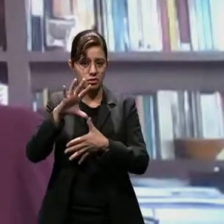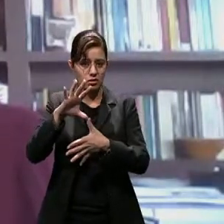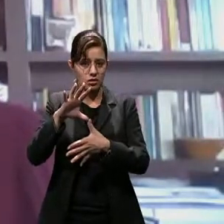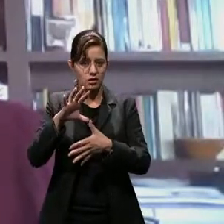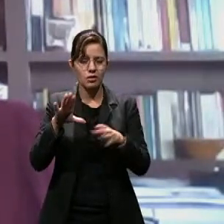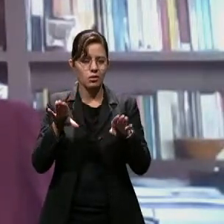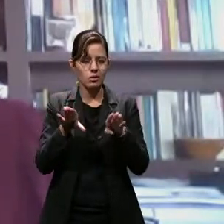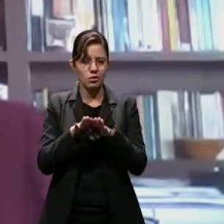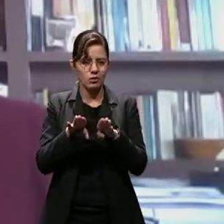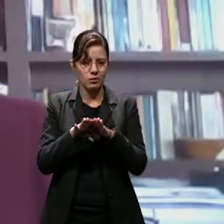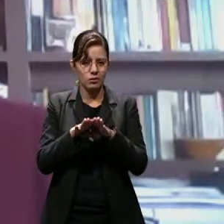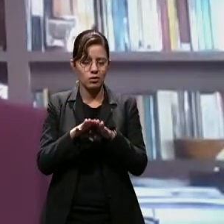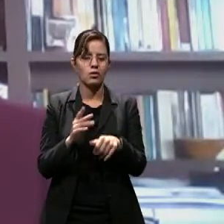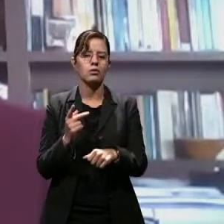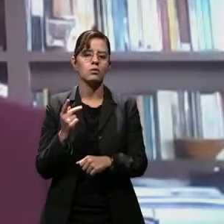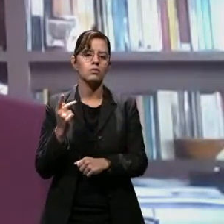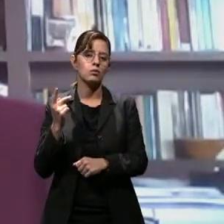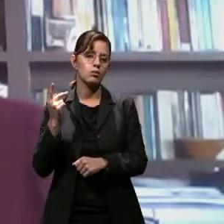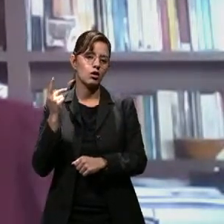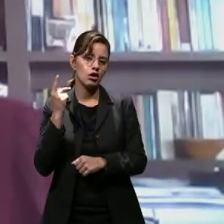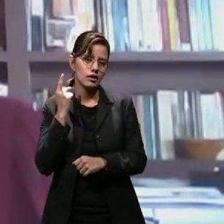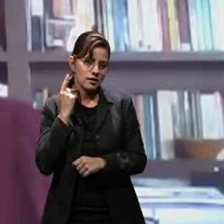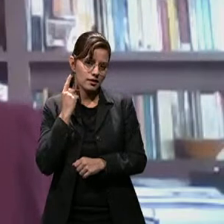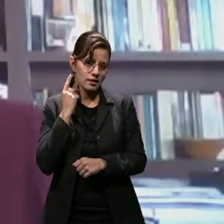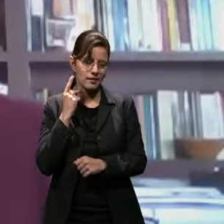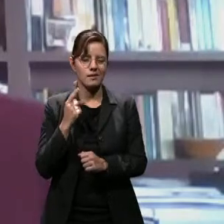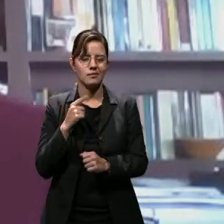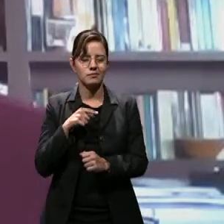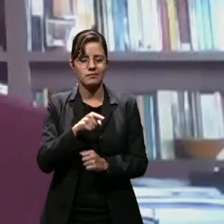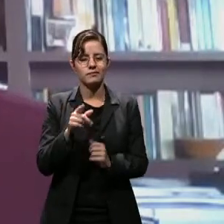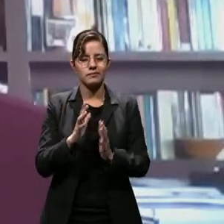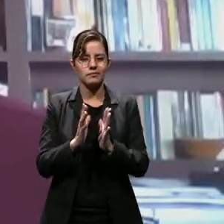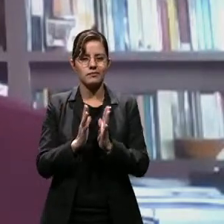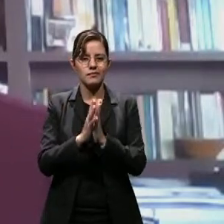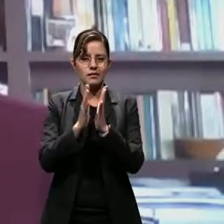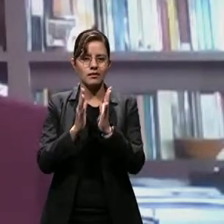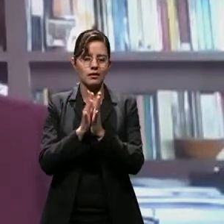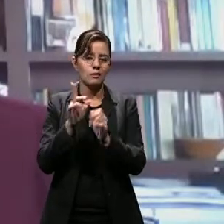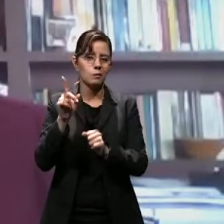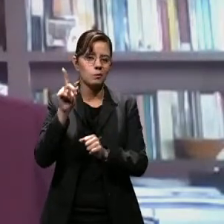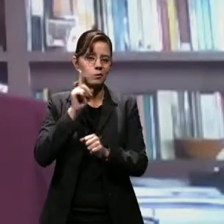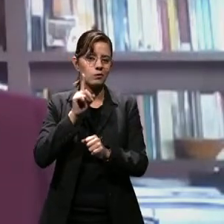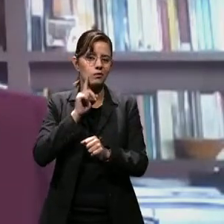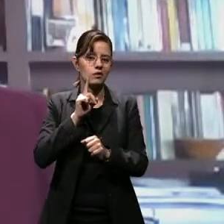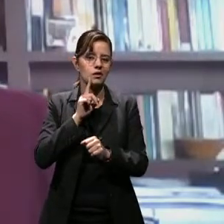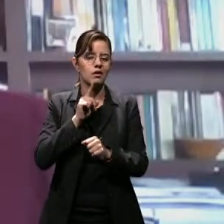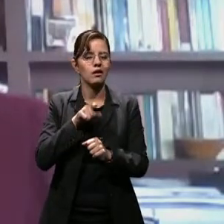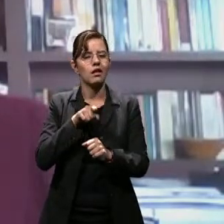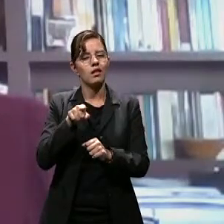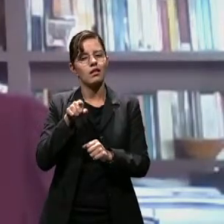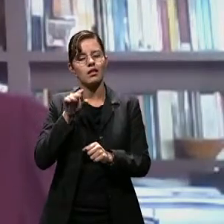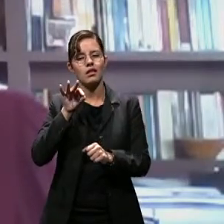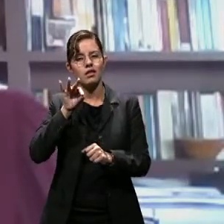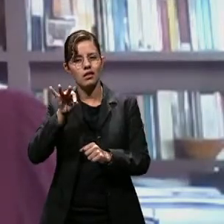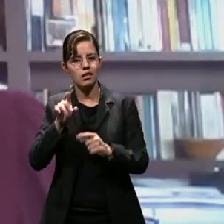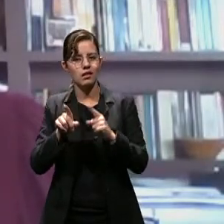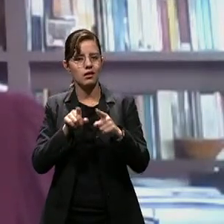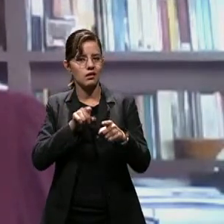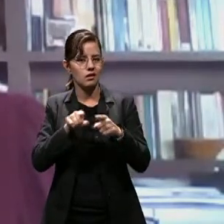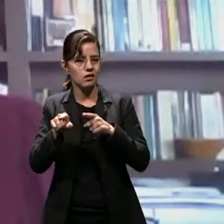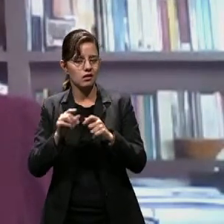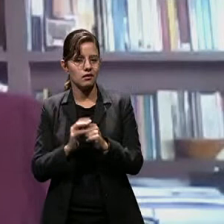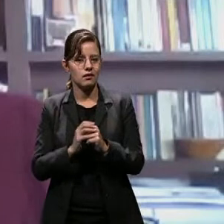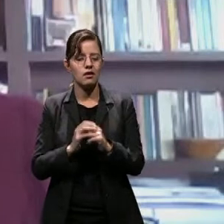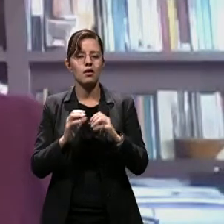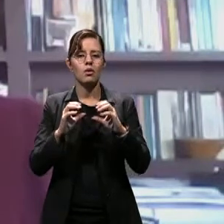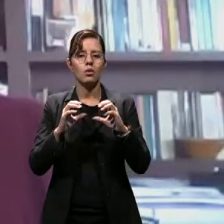culture which is characterized by disassociating the favorable practices that have to do with the political participation of women and